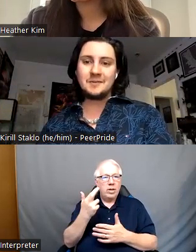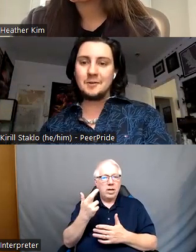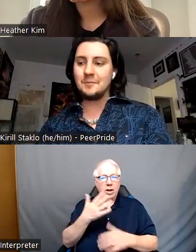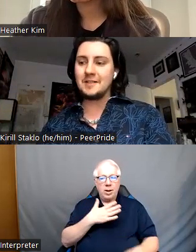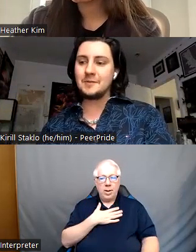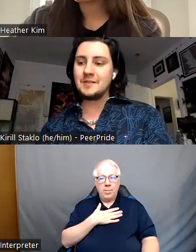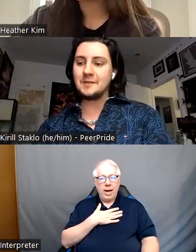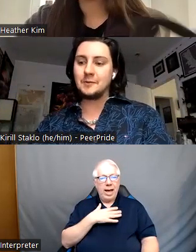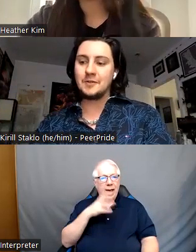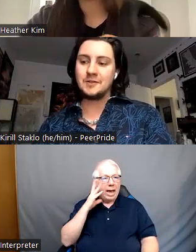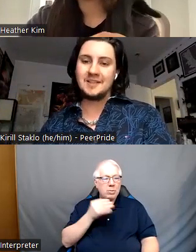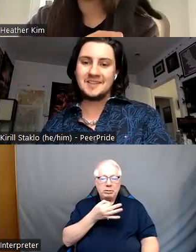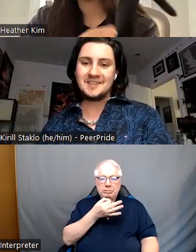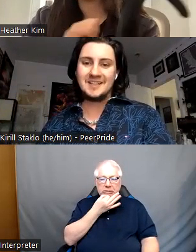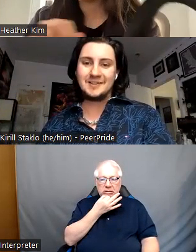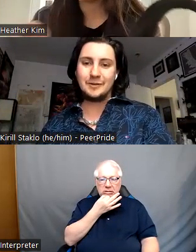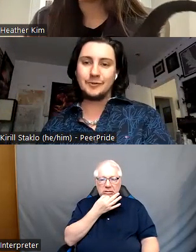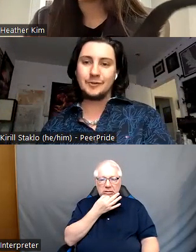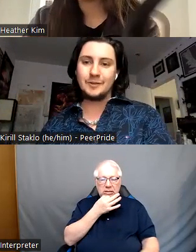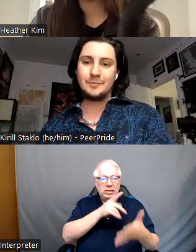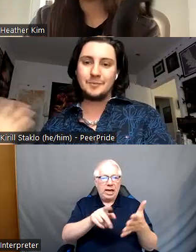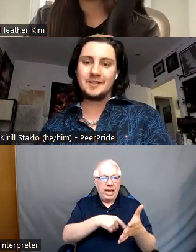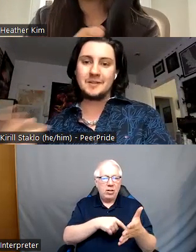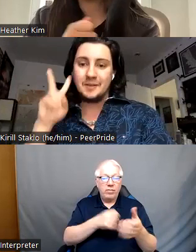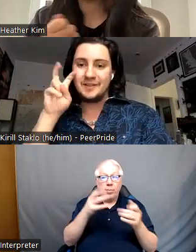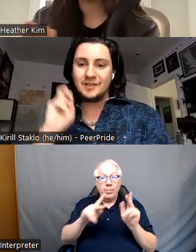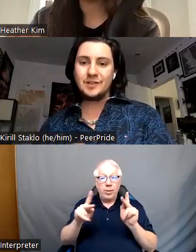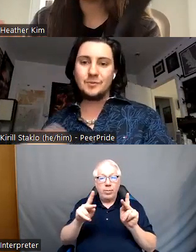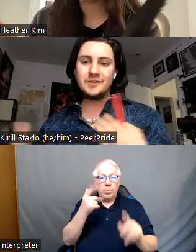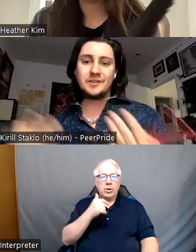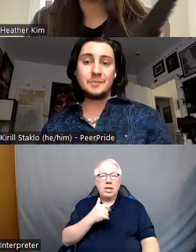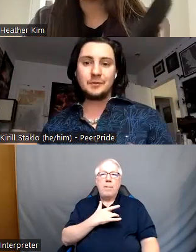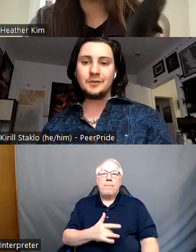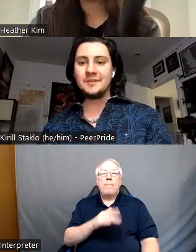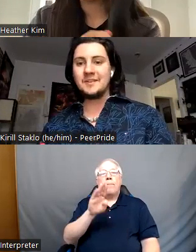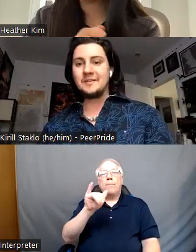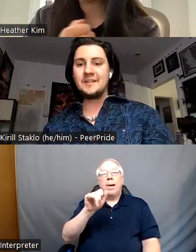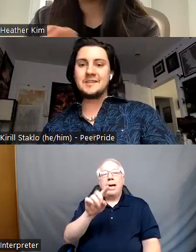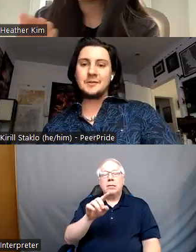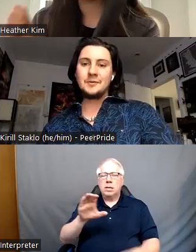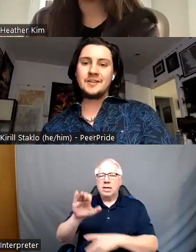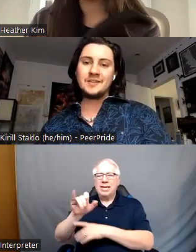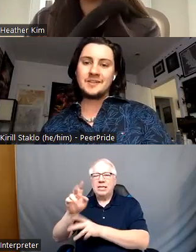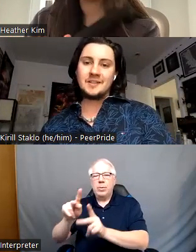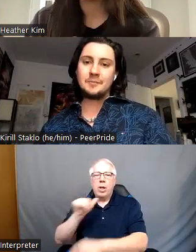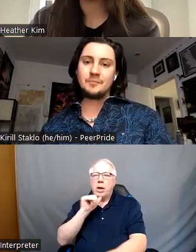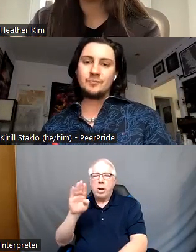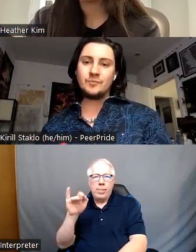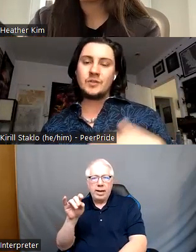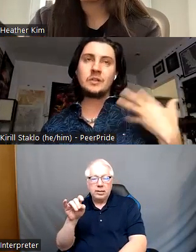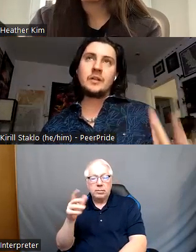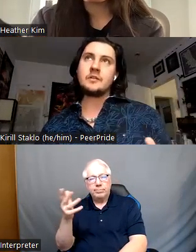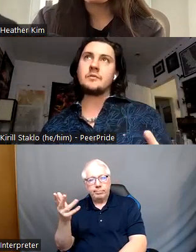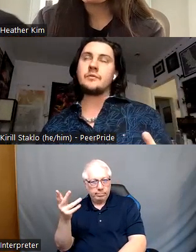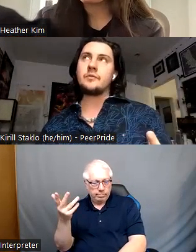my expertise on the question gets canceled out for a lot of people because I'm biased, whereas cis people aren't, right? So there's